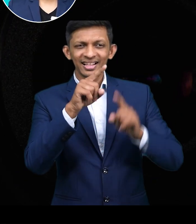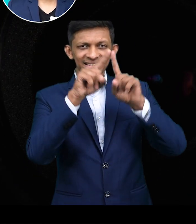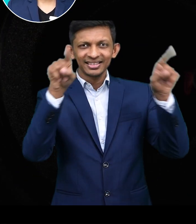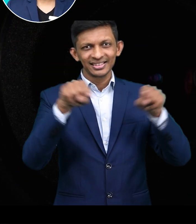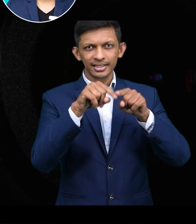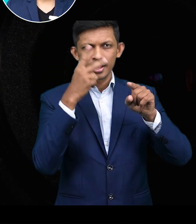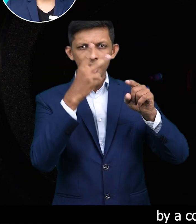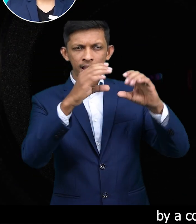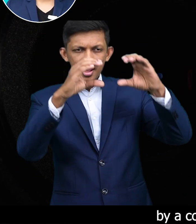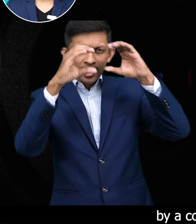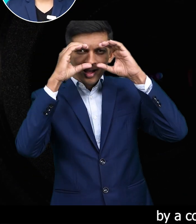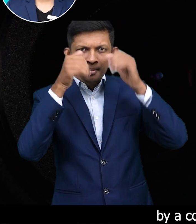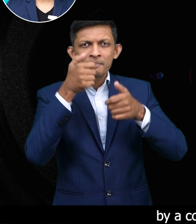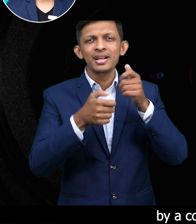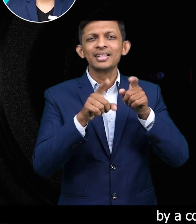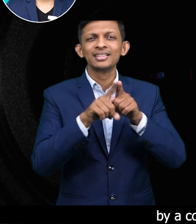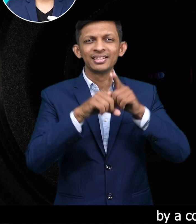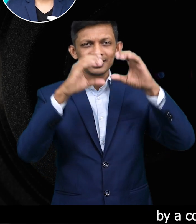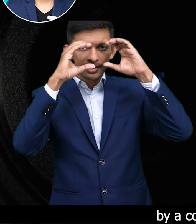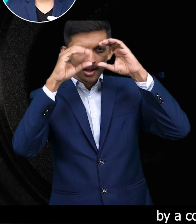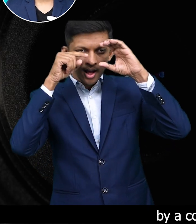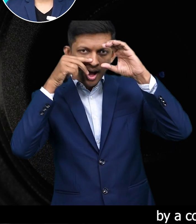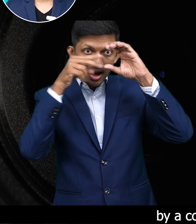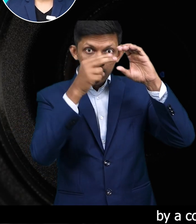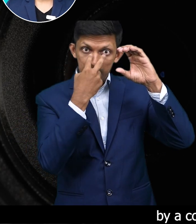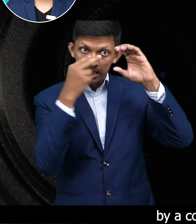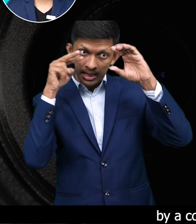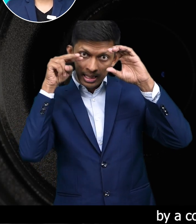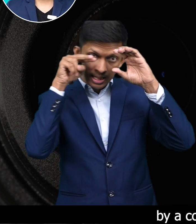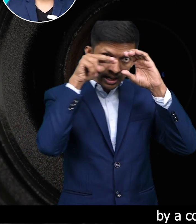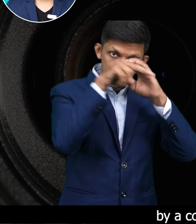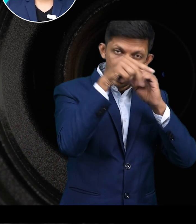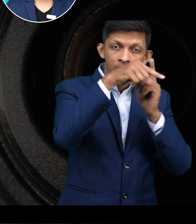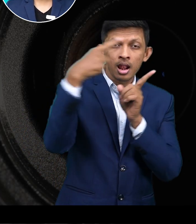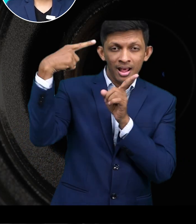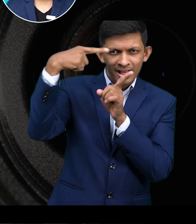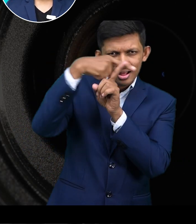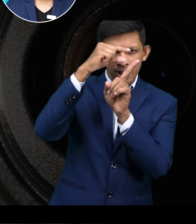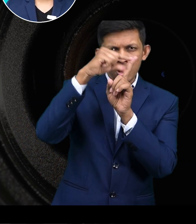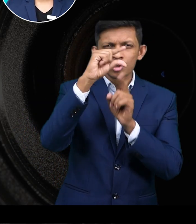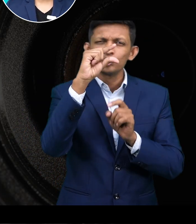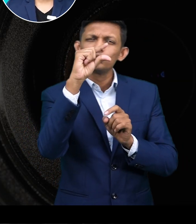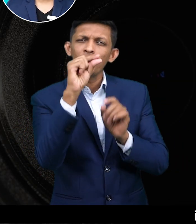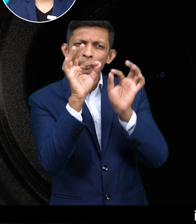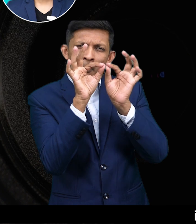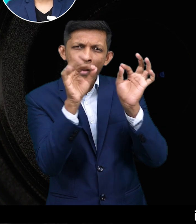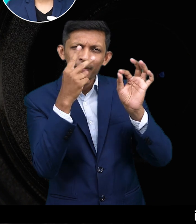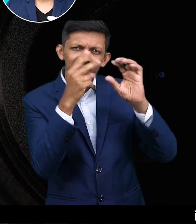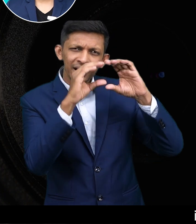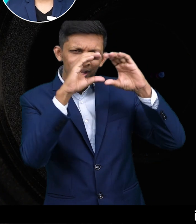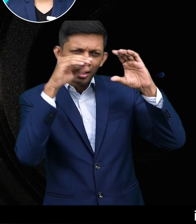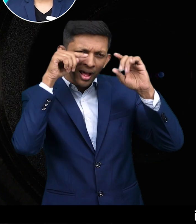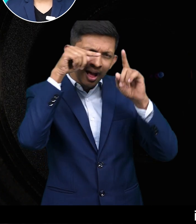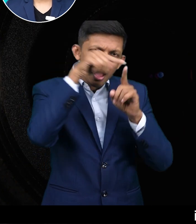The image formed by a concave lens is always virtual, erect, and smaller in